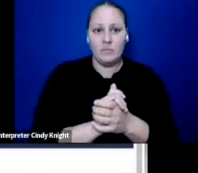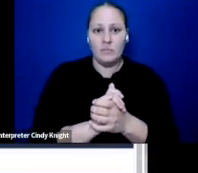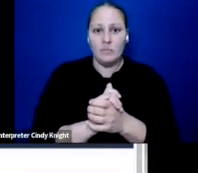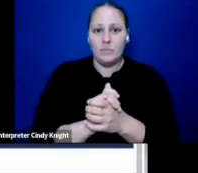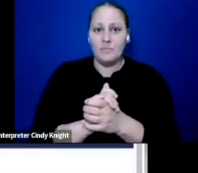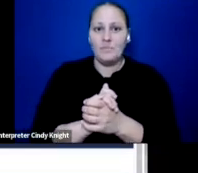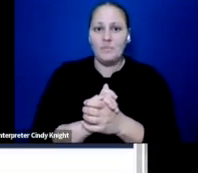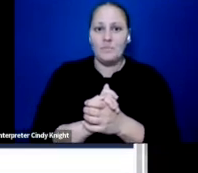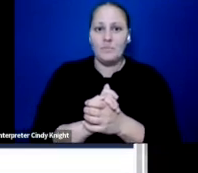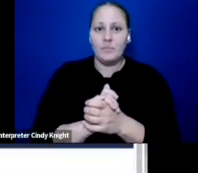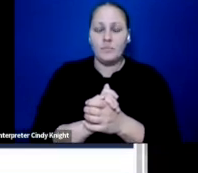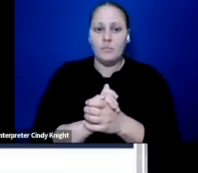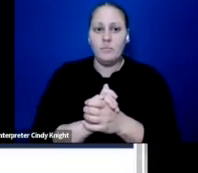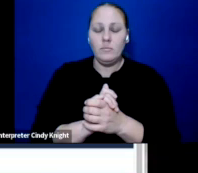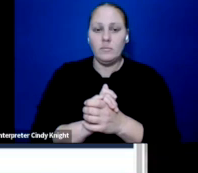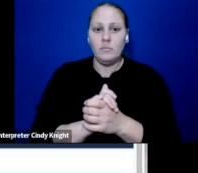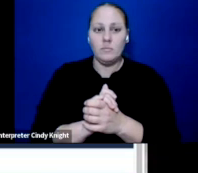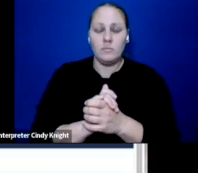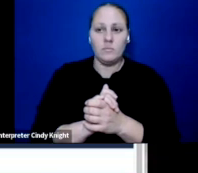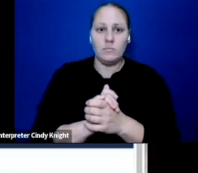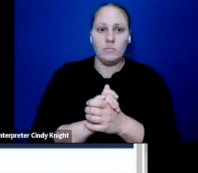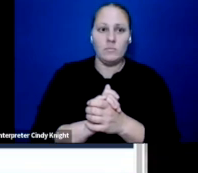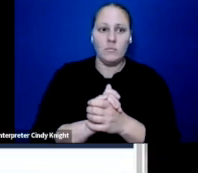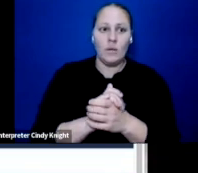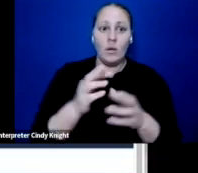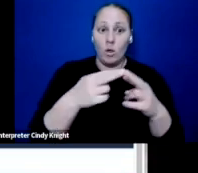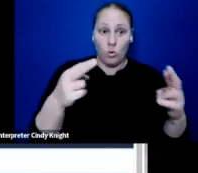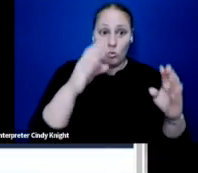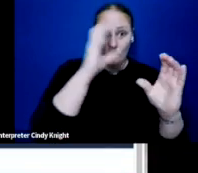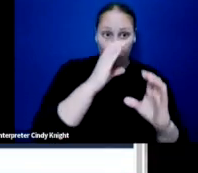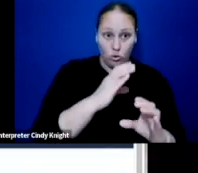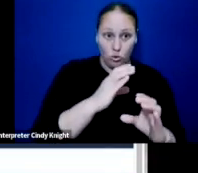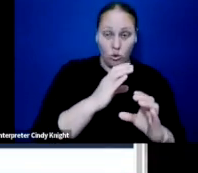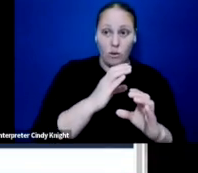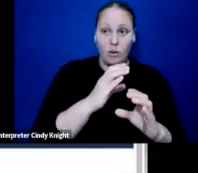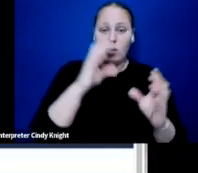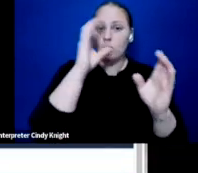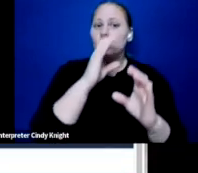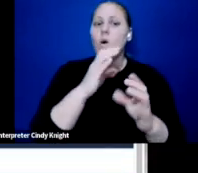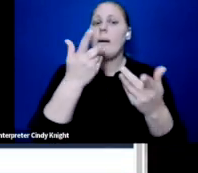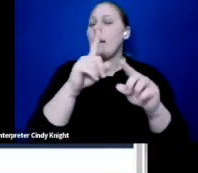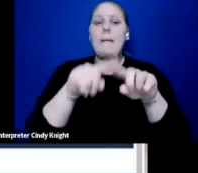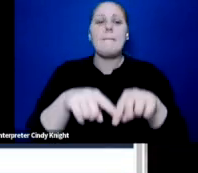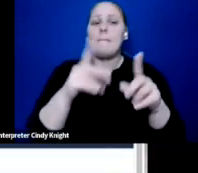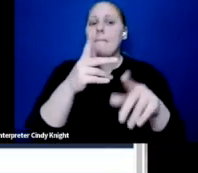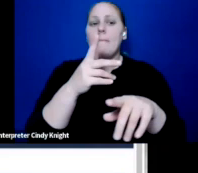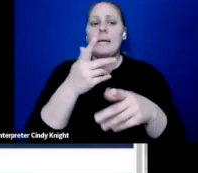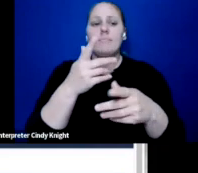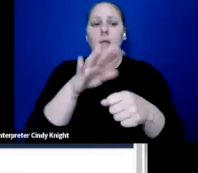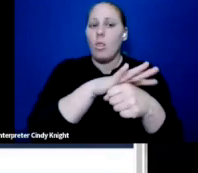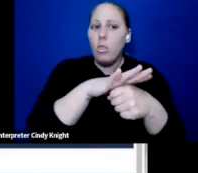platform. In this resource search, this can be searched based on location or